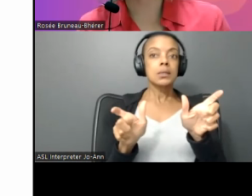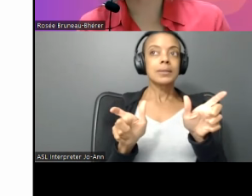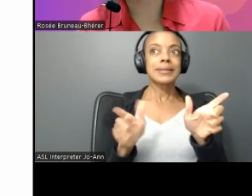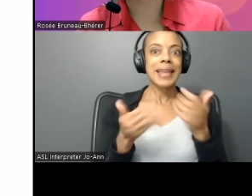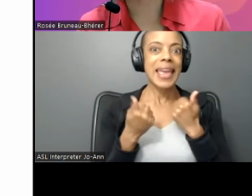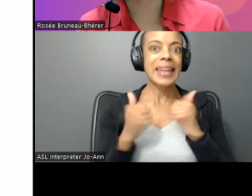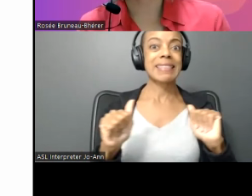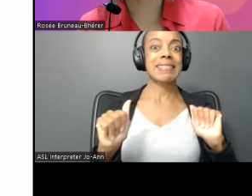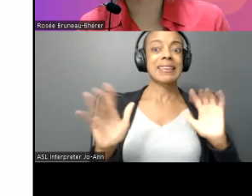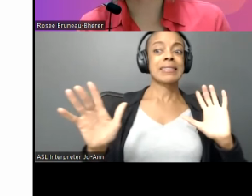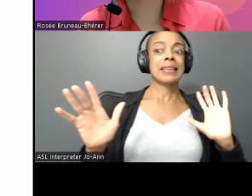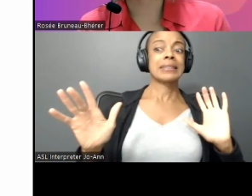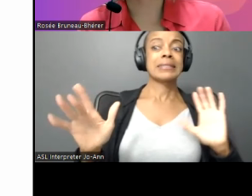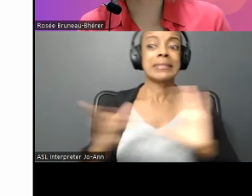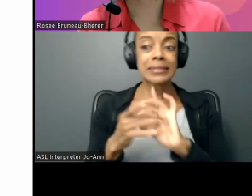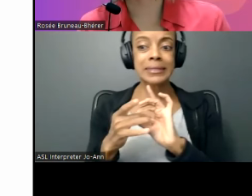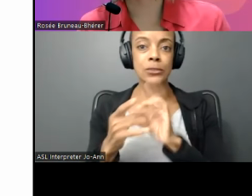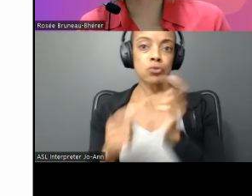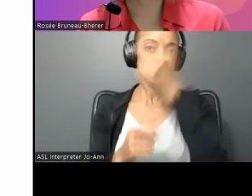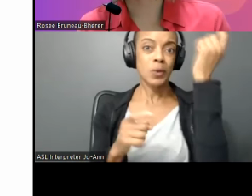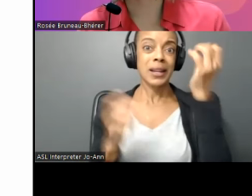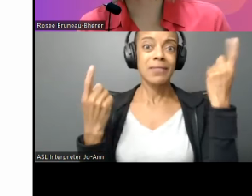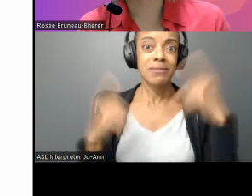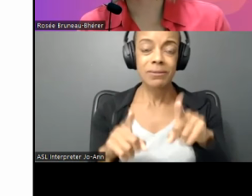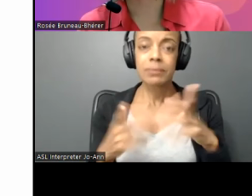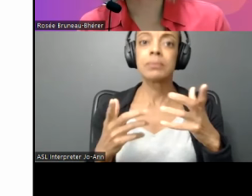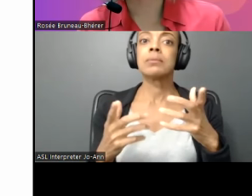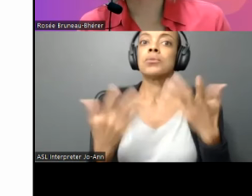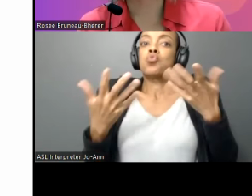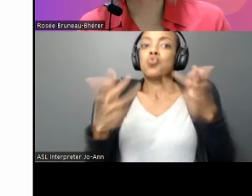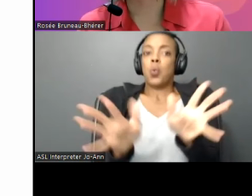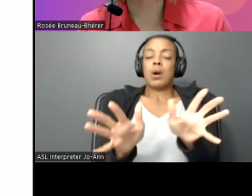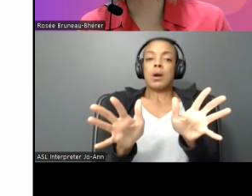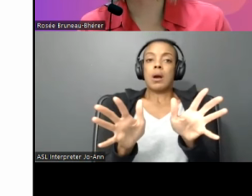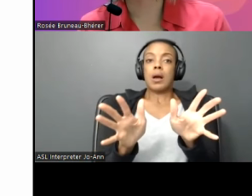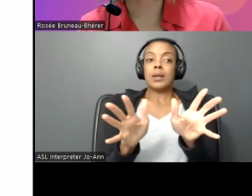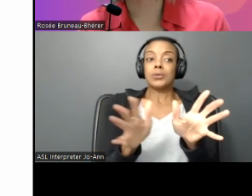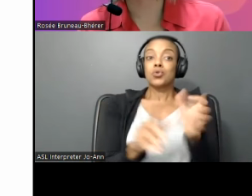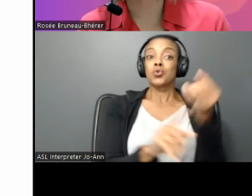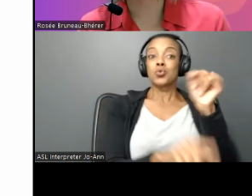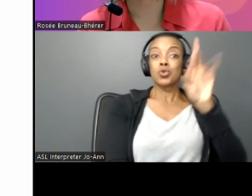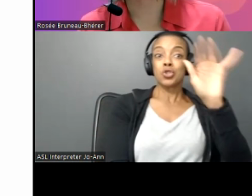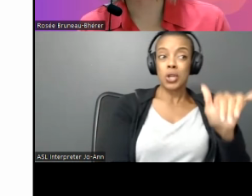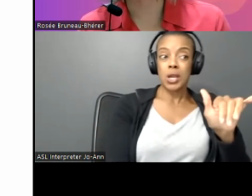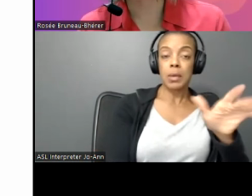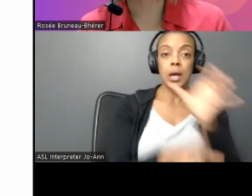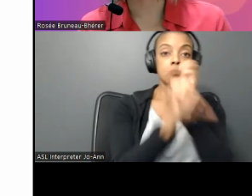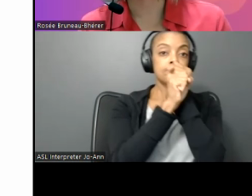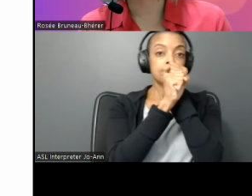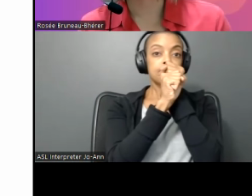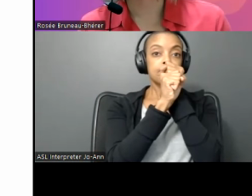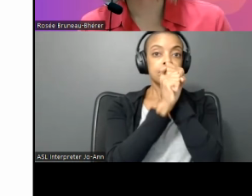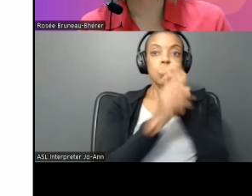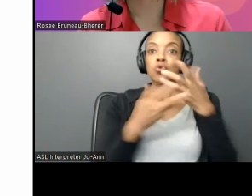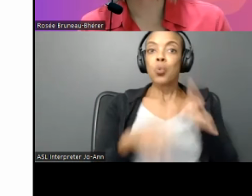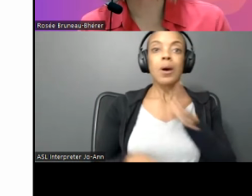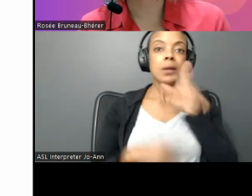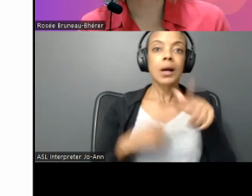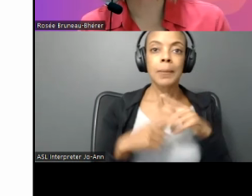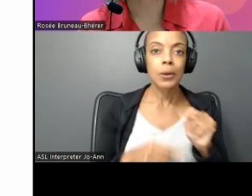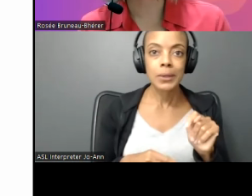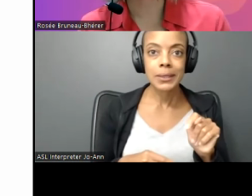event. That's more or less what Jeremy's doing when he doesn't want to talk about what's happened to him, when he refuses to participate in